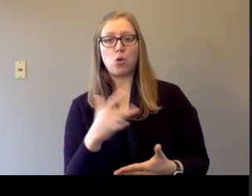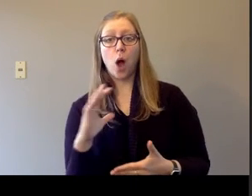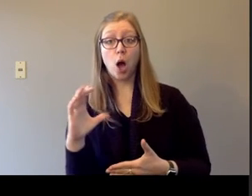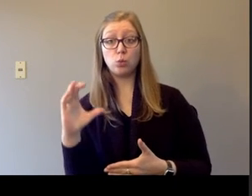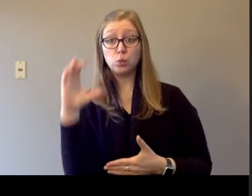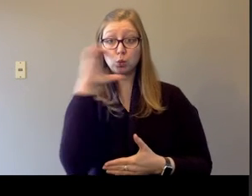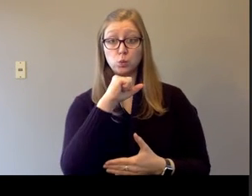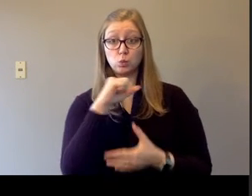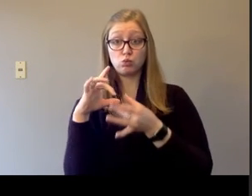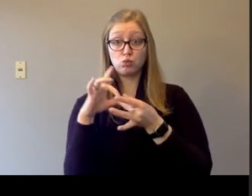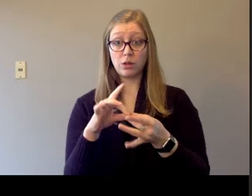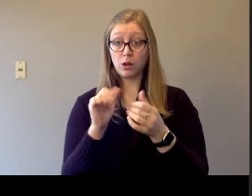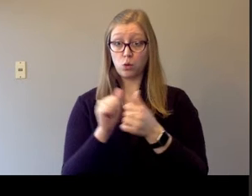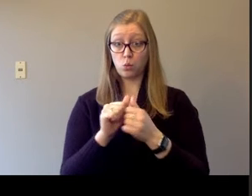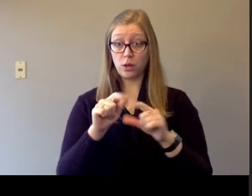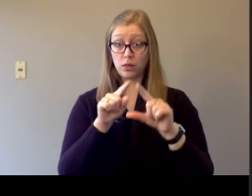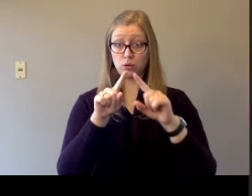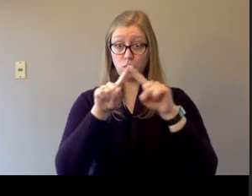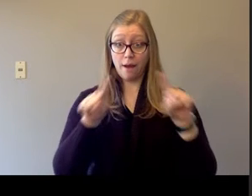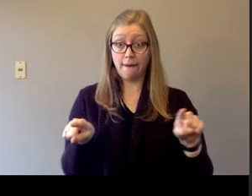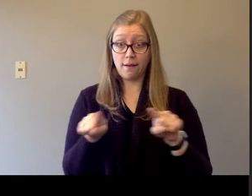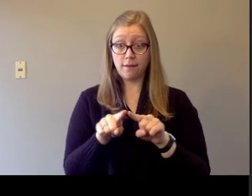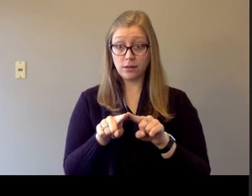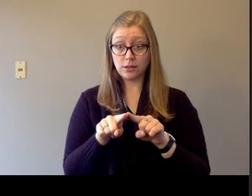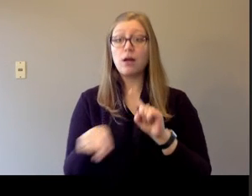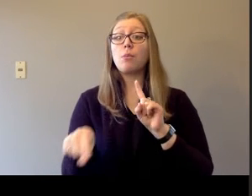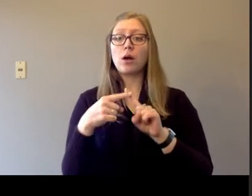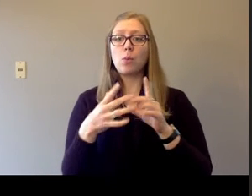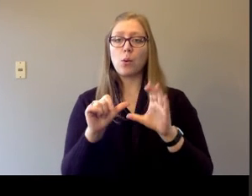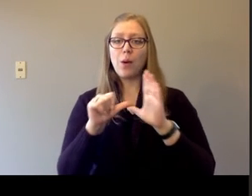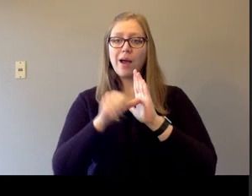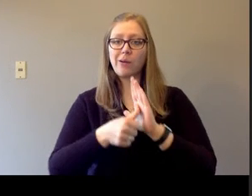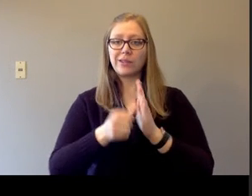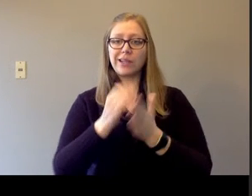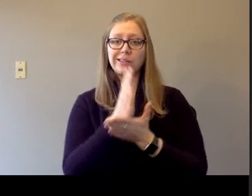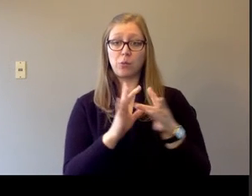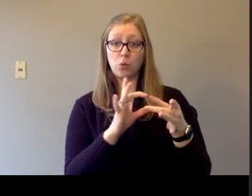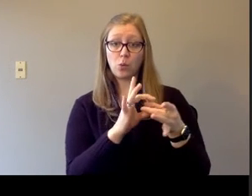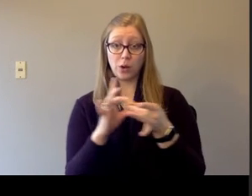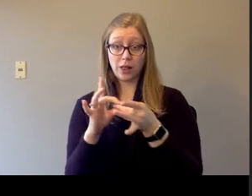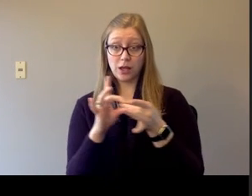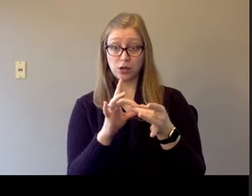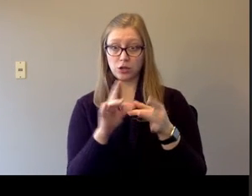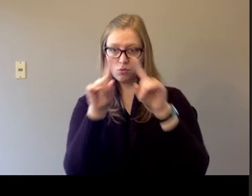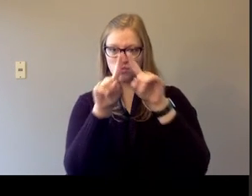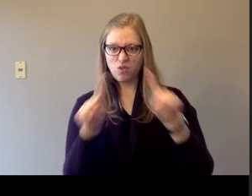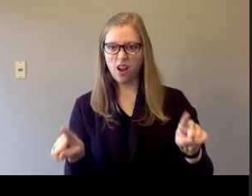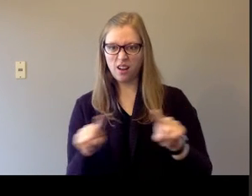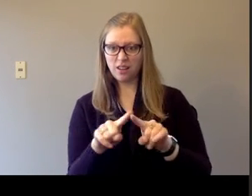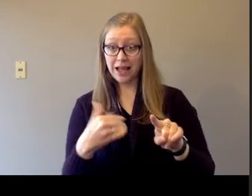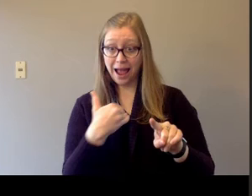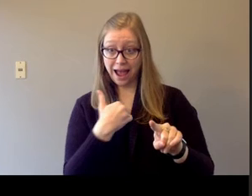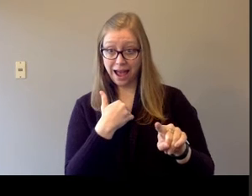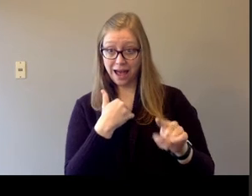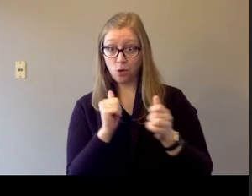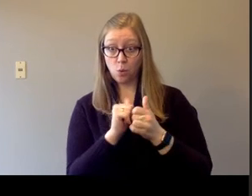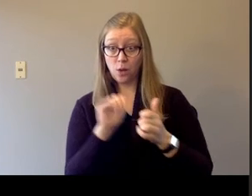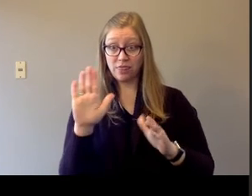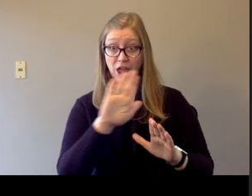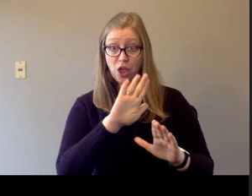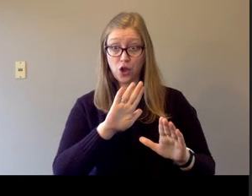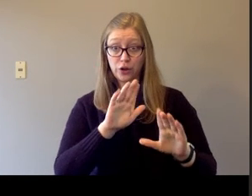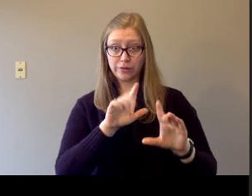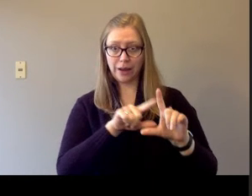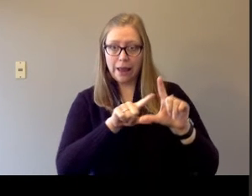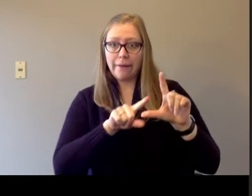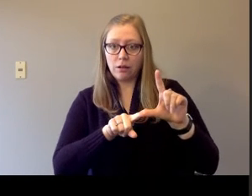triangles, but also just to emphasize some of the relationships in triangles between the angles. So one